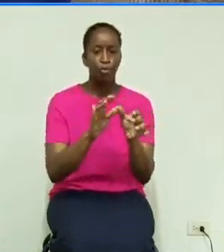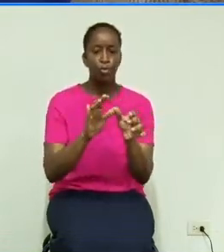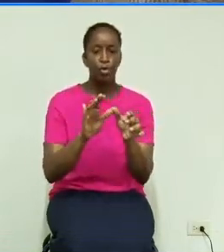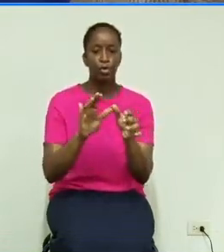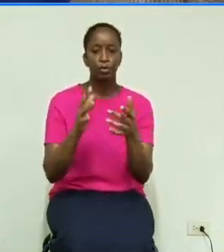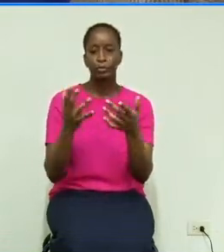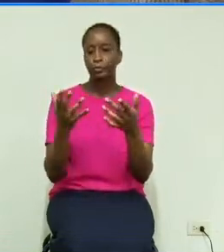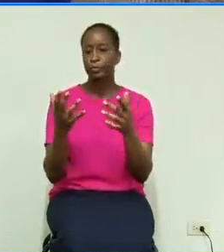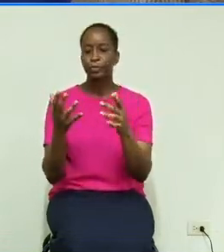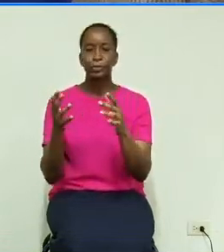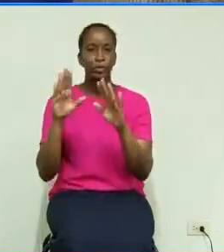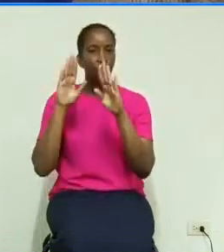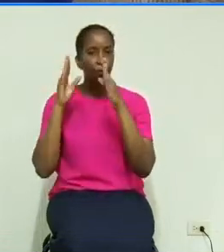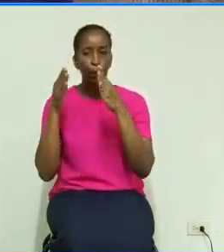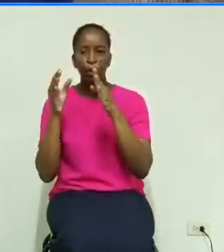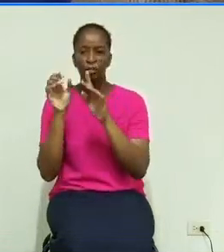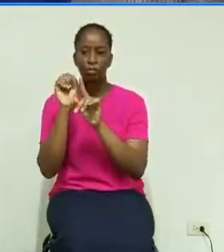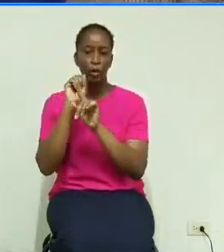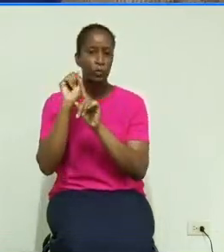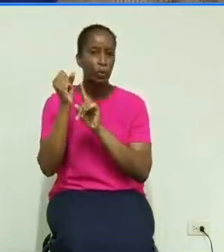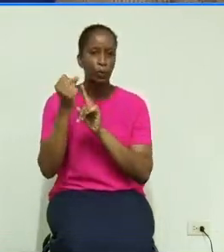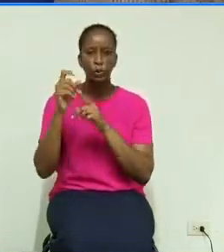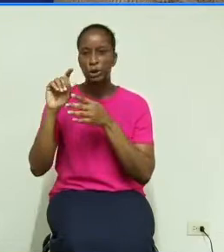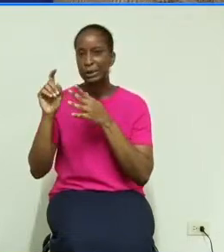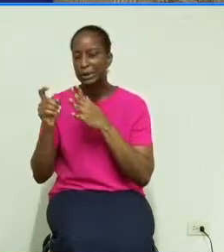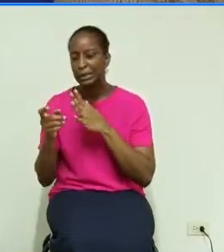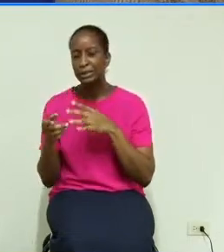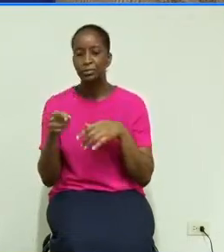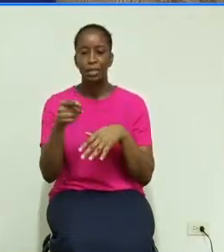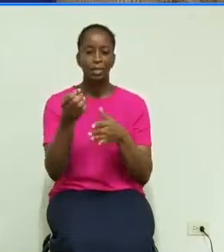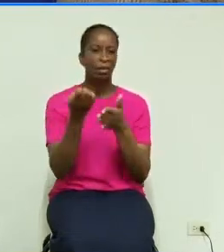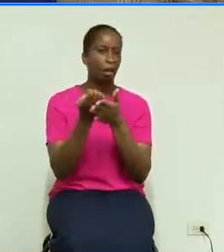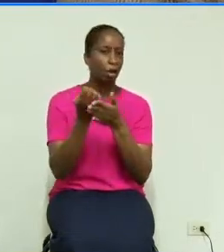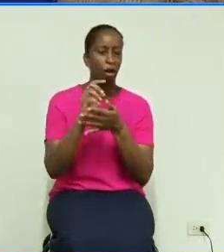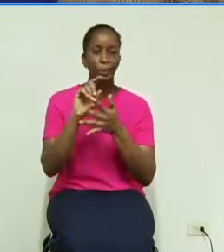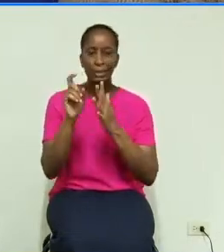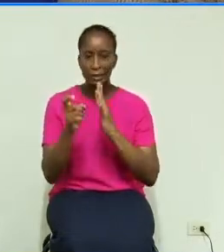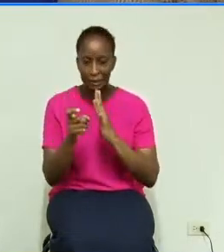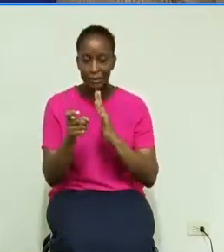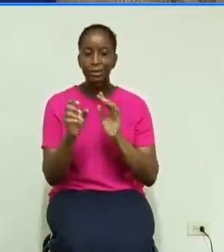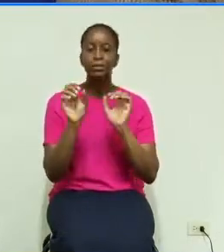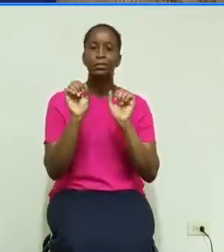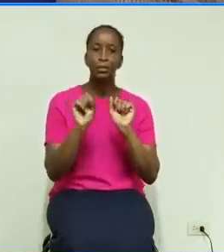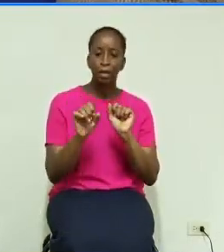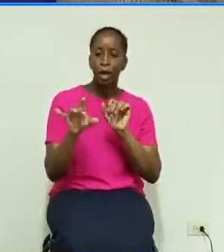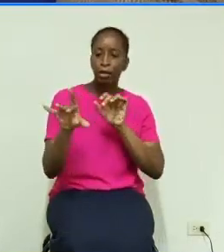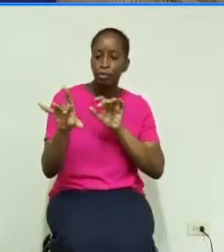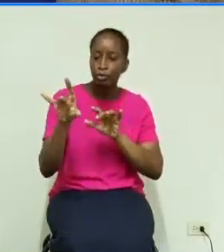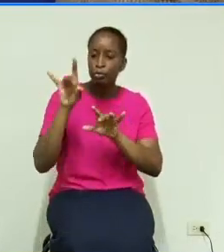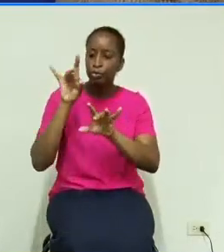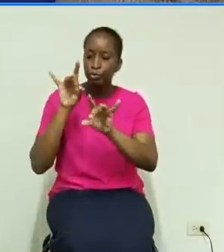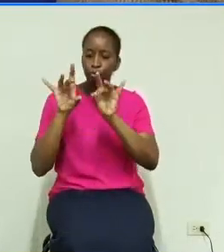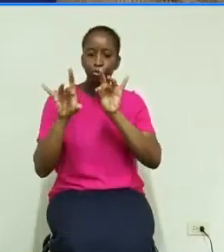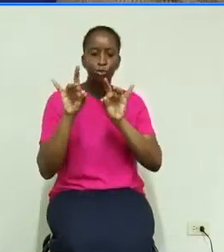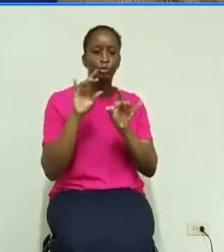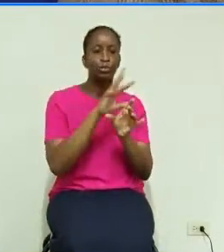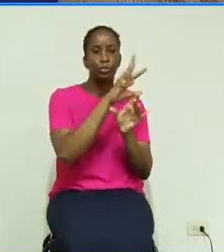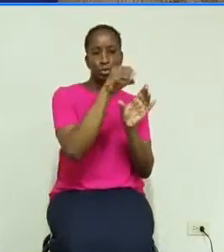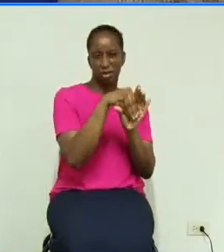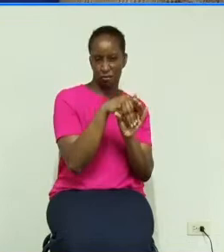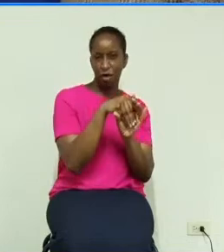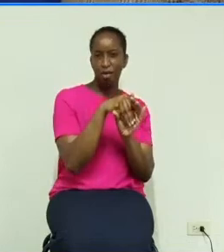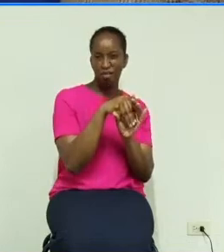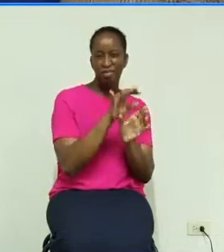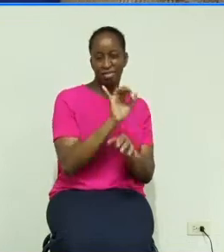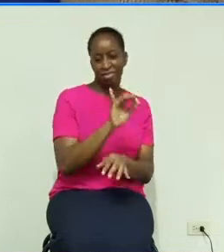has the power to appoint persons who represent various interest groups in the country.